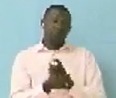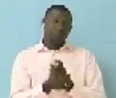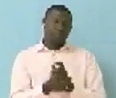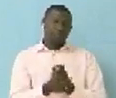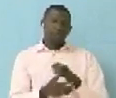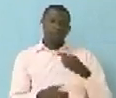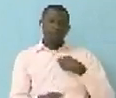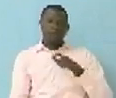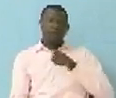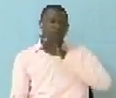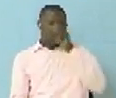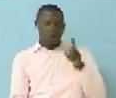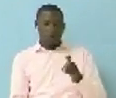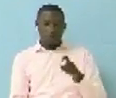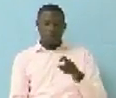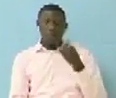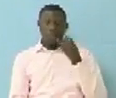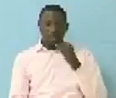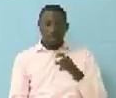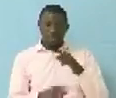So my question now is,